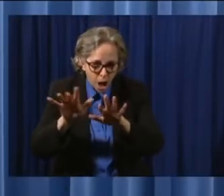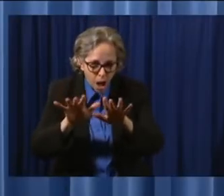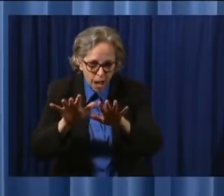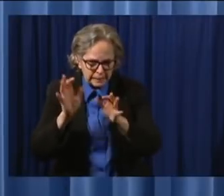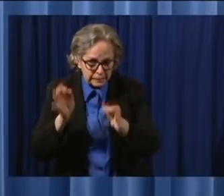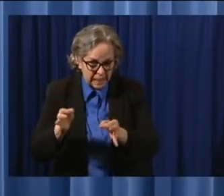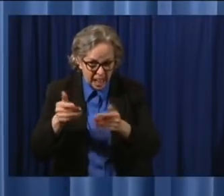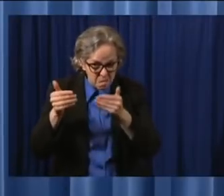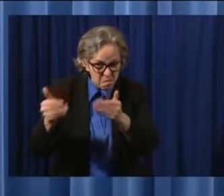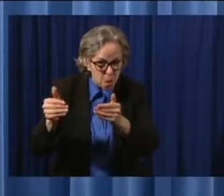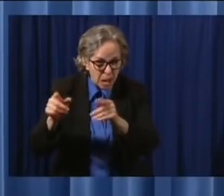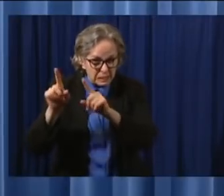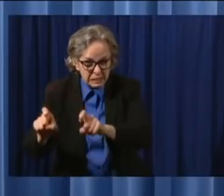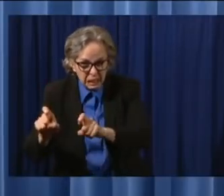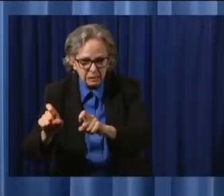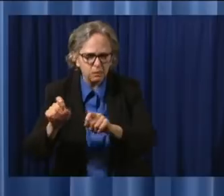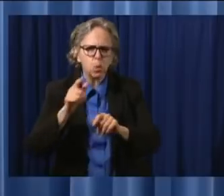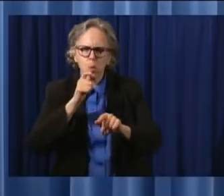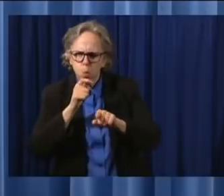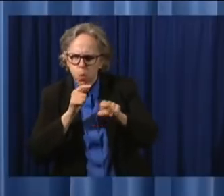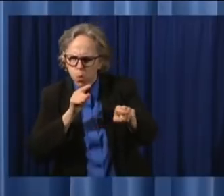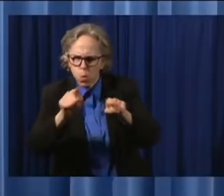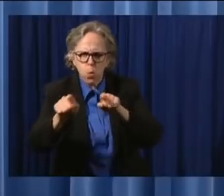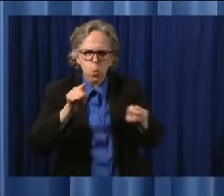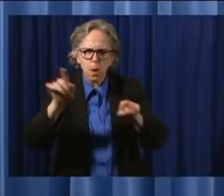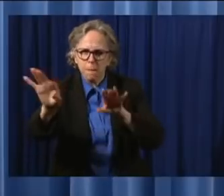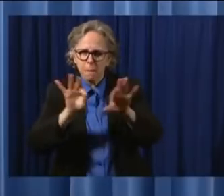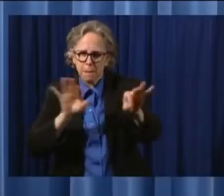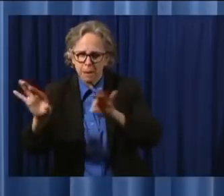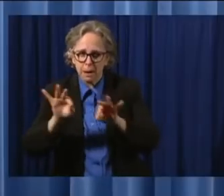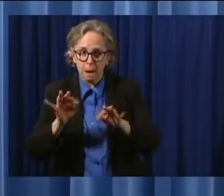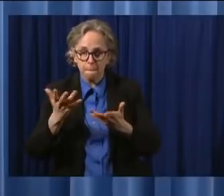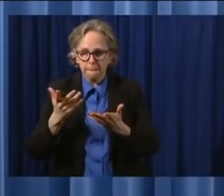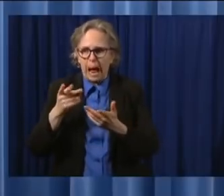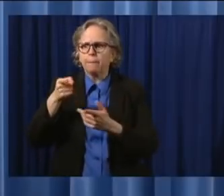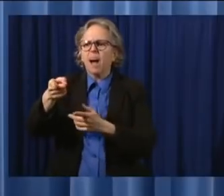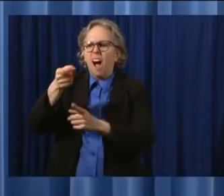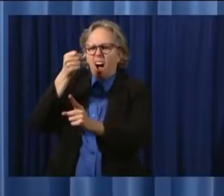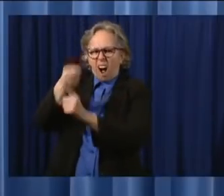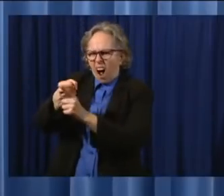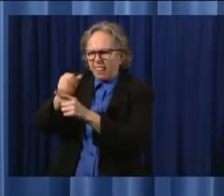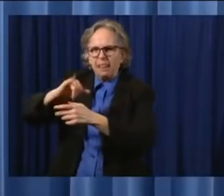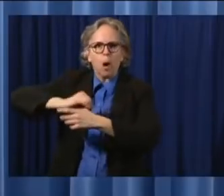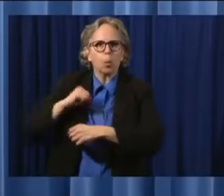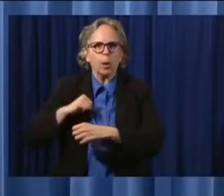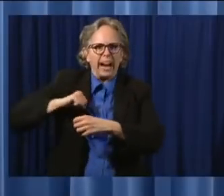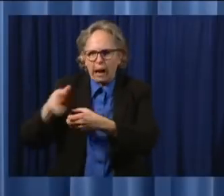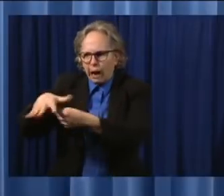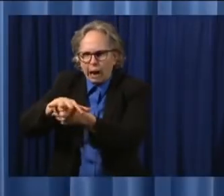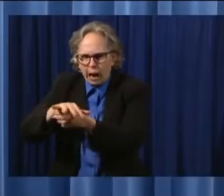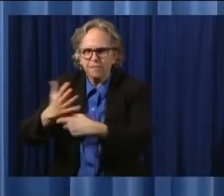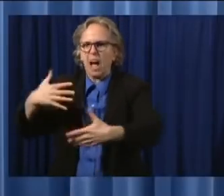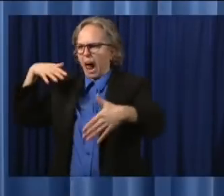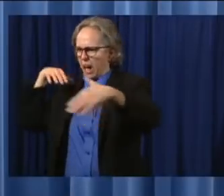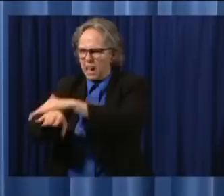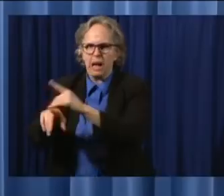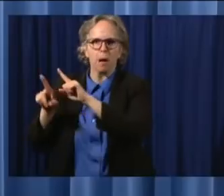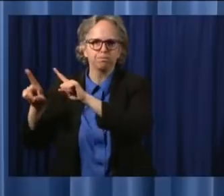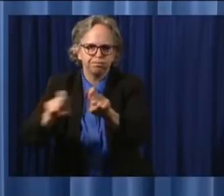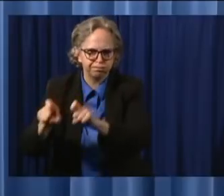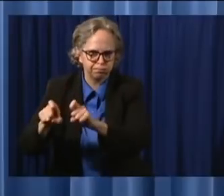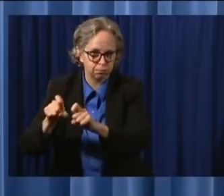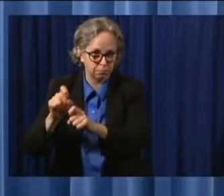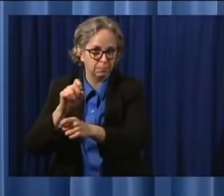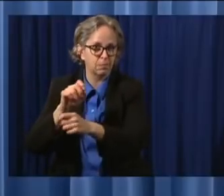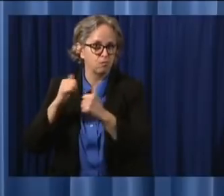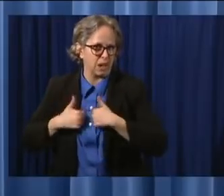if there's a certain part of the nursing home that should be tested. In some cases, maybe all the nursing home should be tested. But this will be a